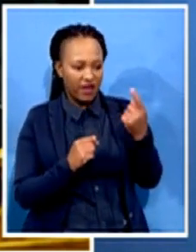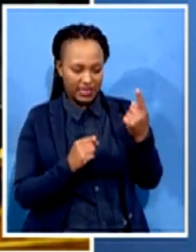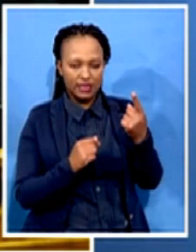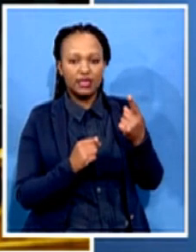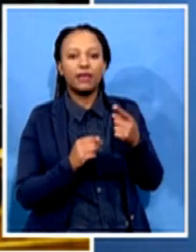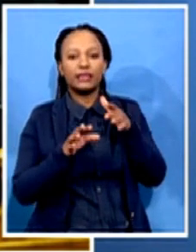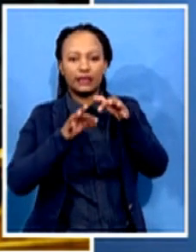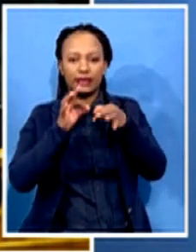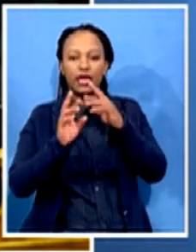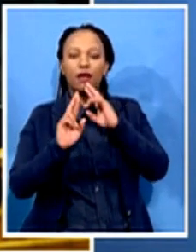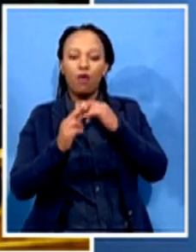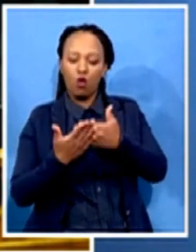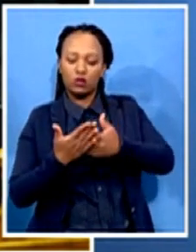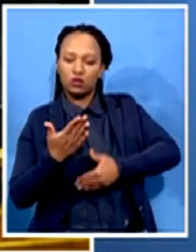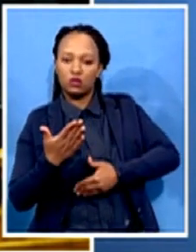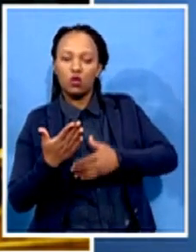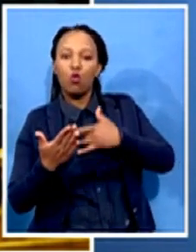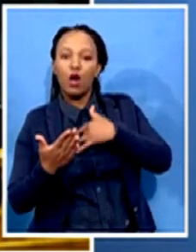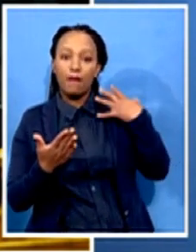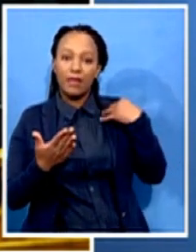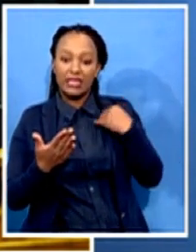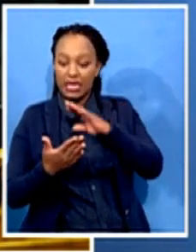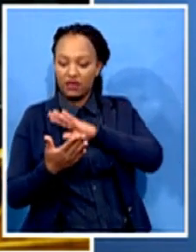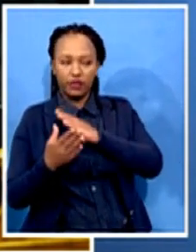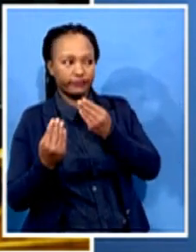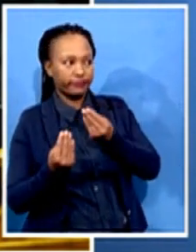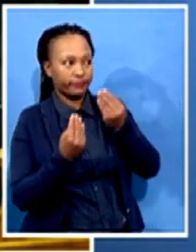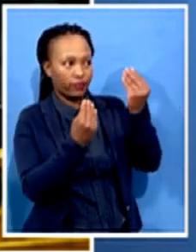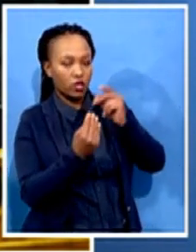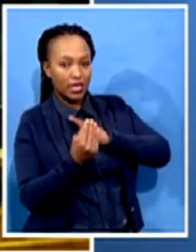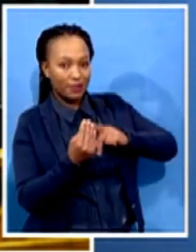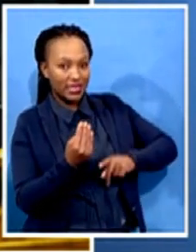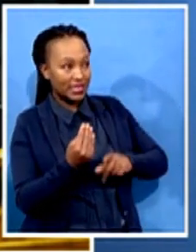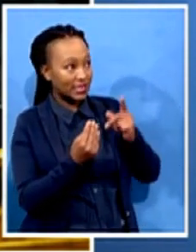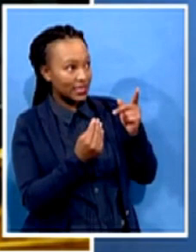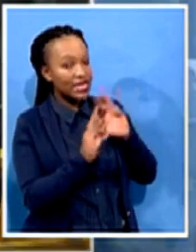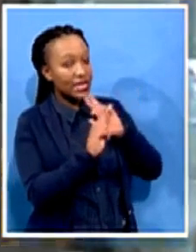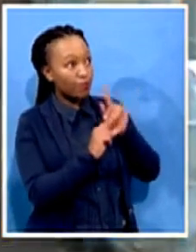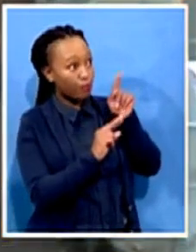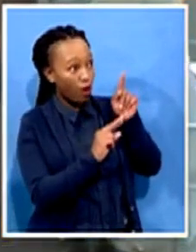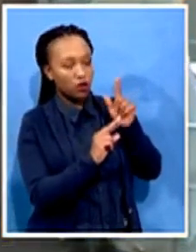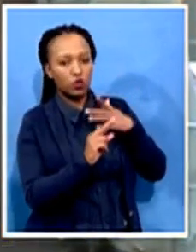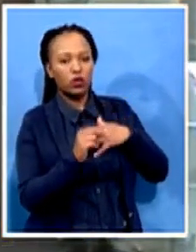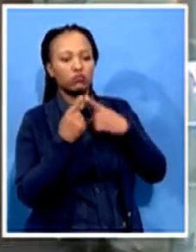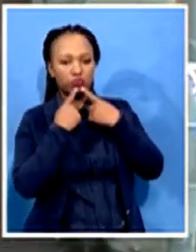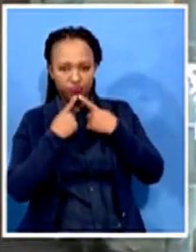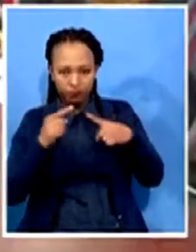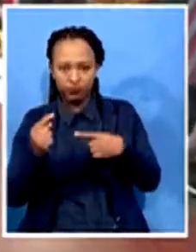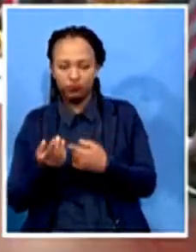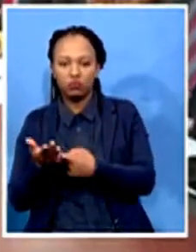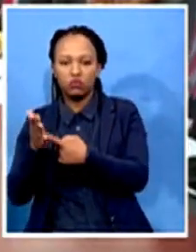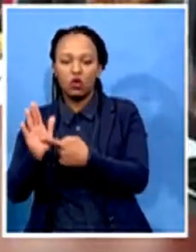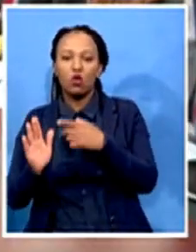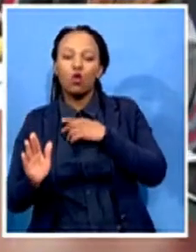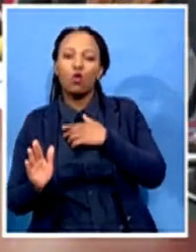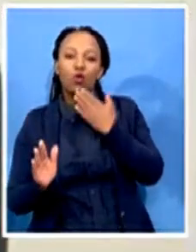Minister Mapisa-Nqakula to him, which he had sought a few weeks ago. Because we need to be able to benchmark the president's action against